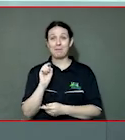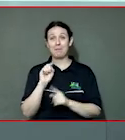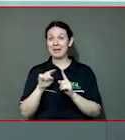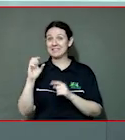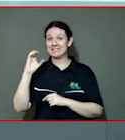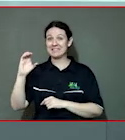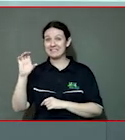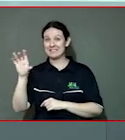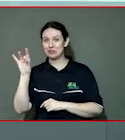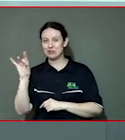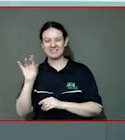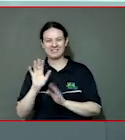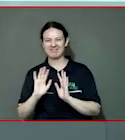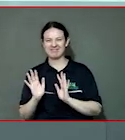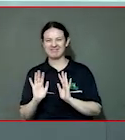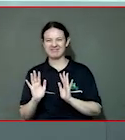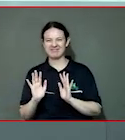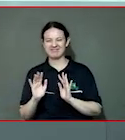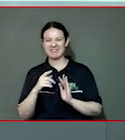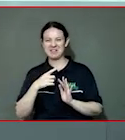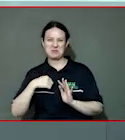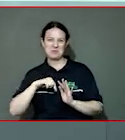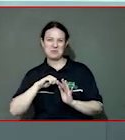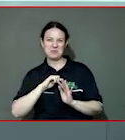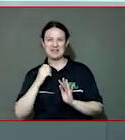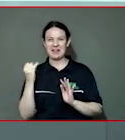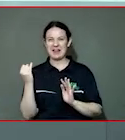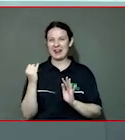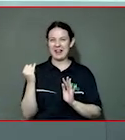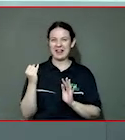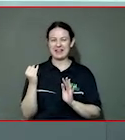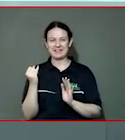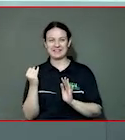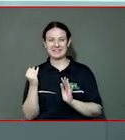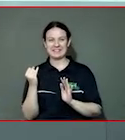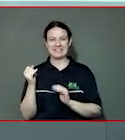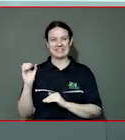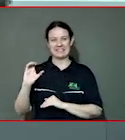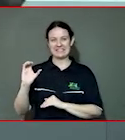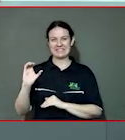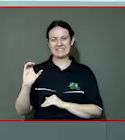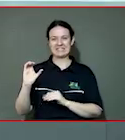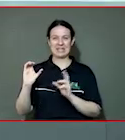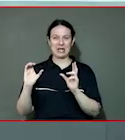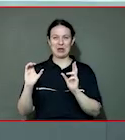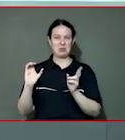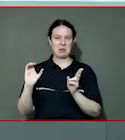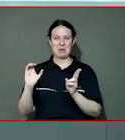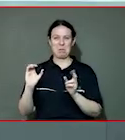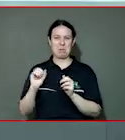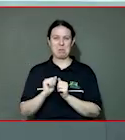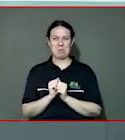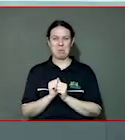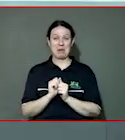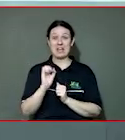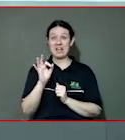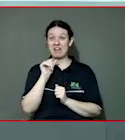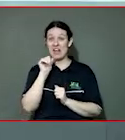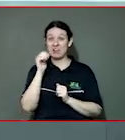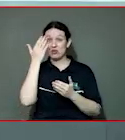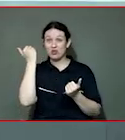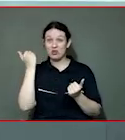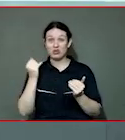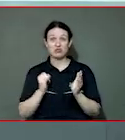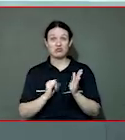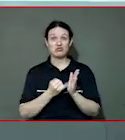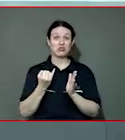physical science, we don't like to go with the ordinary. We don't like to be with all. If you don't know the answer, you must